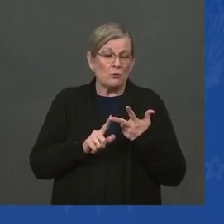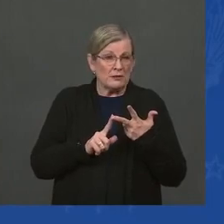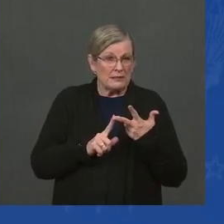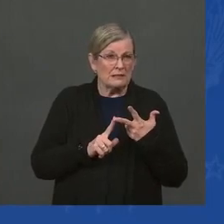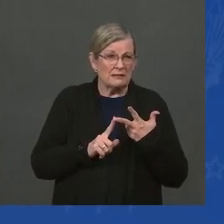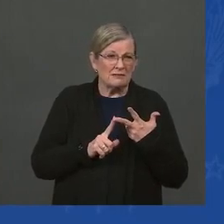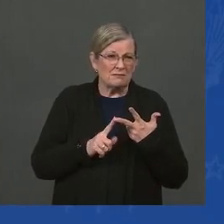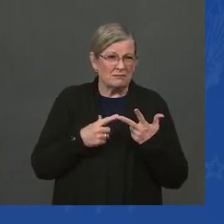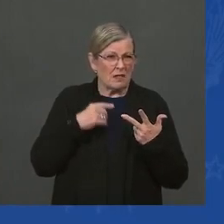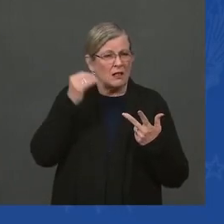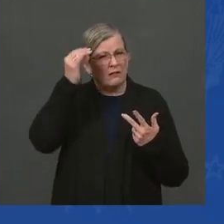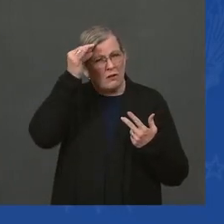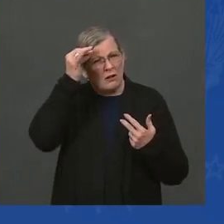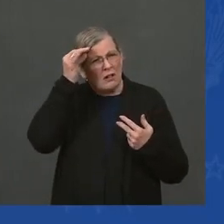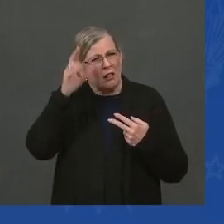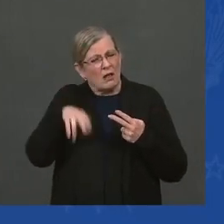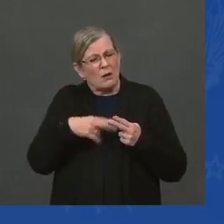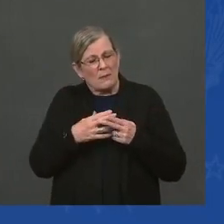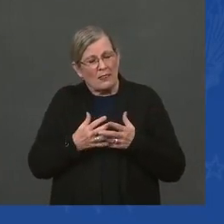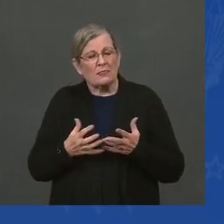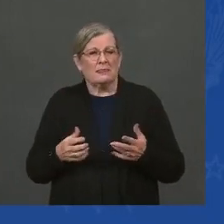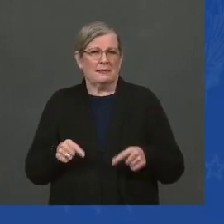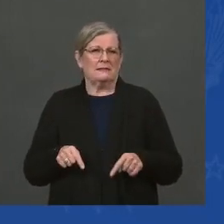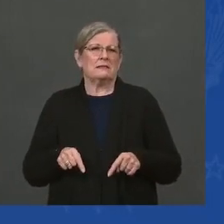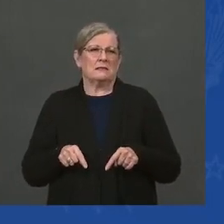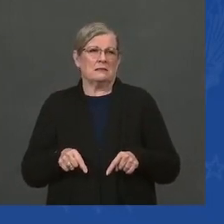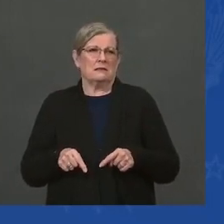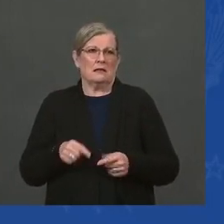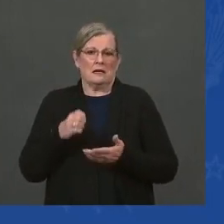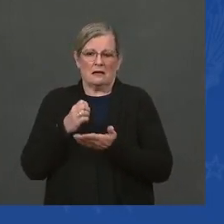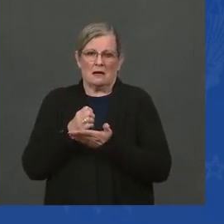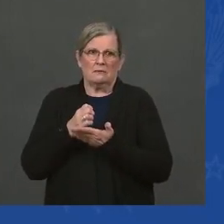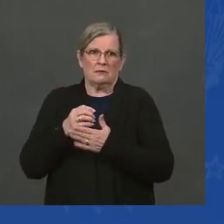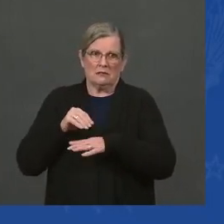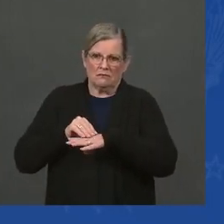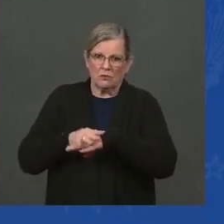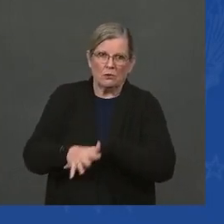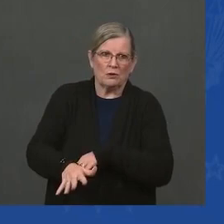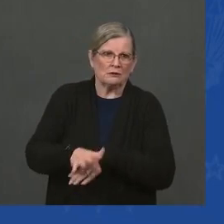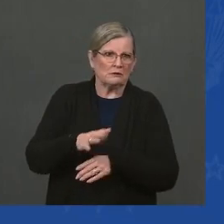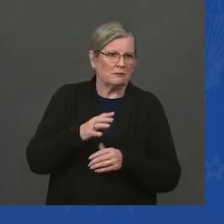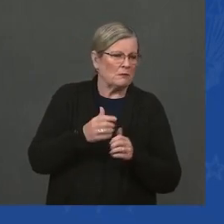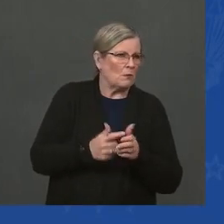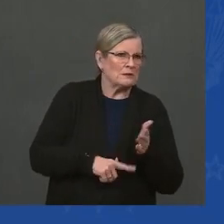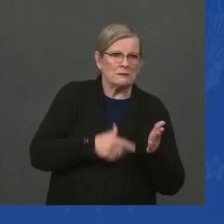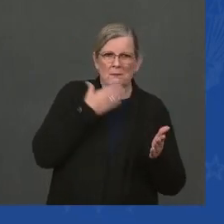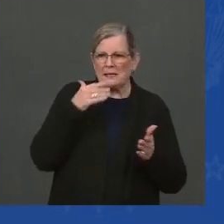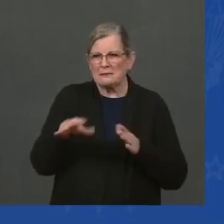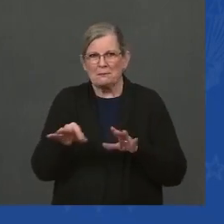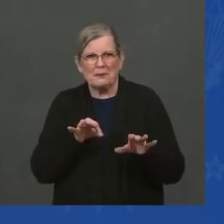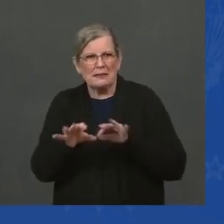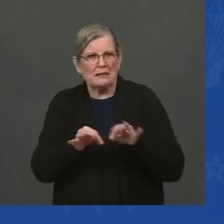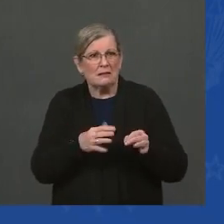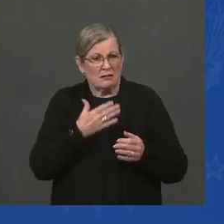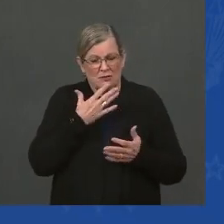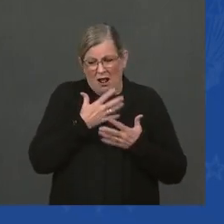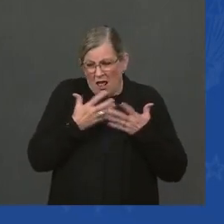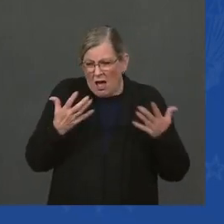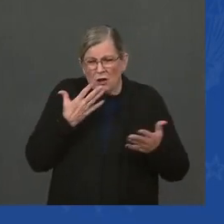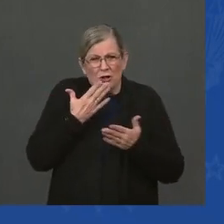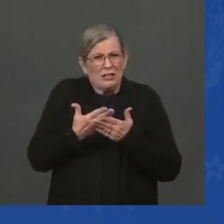been meeting with my economic advisors on what the best choices are. We've got a lot of good choices, but I'm not going to speculate